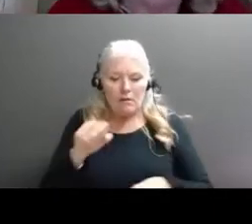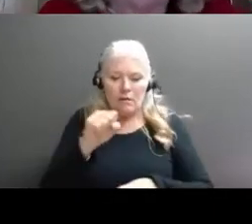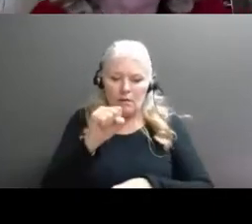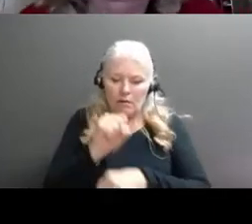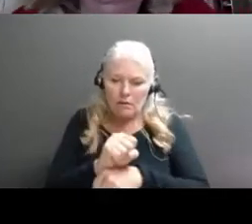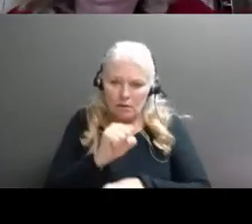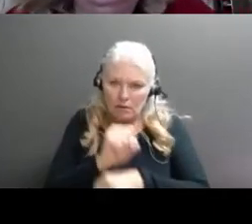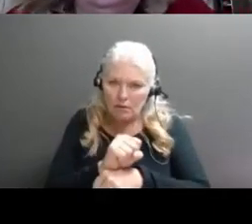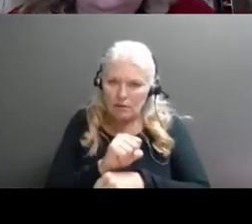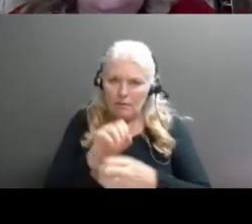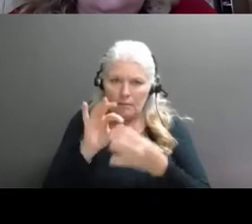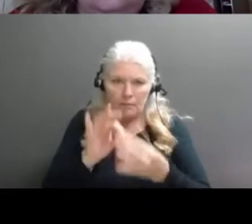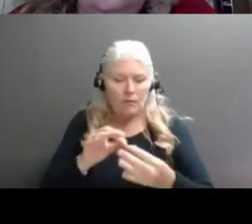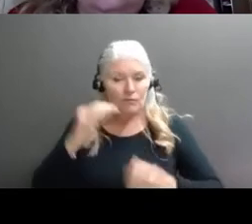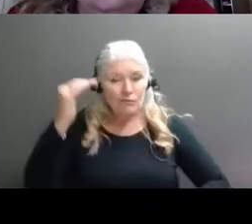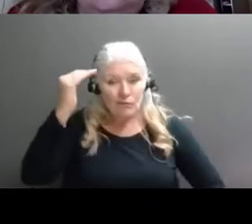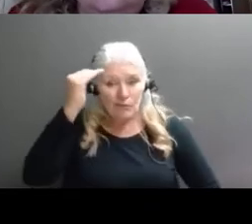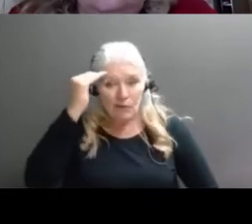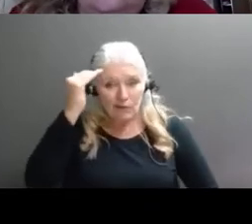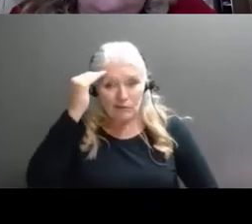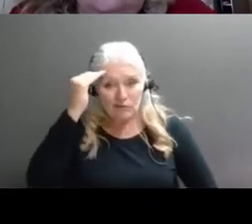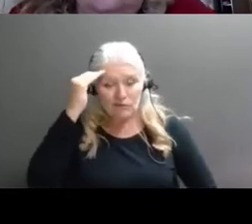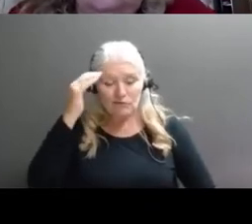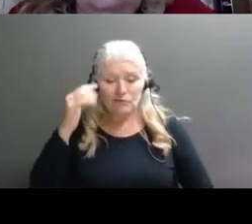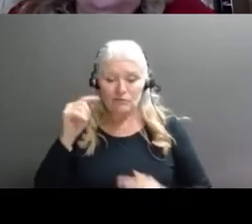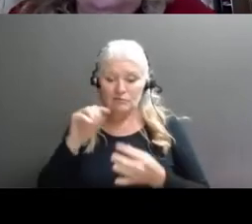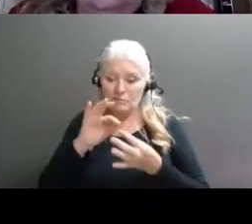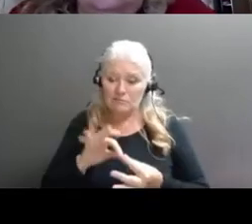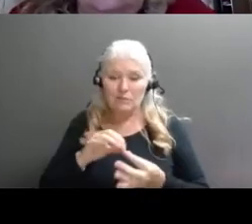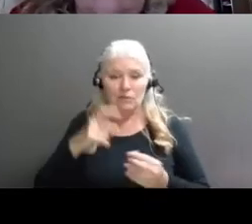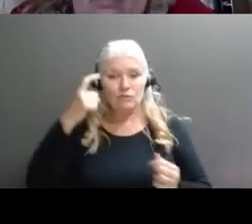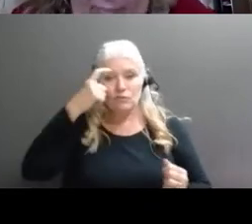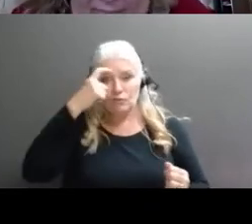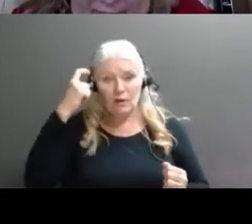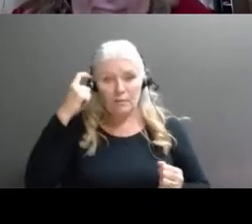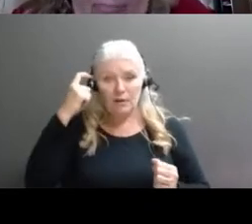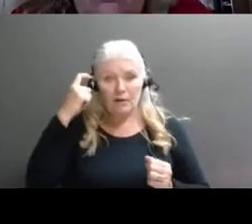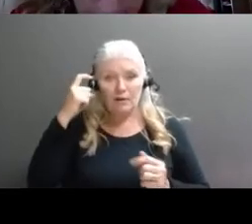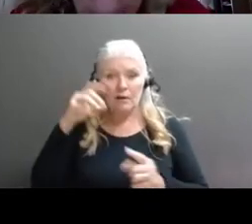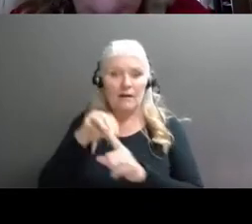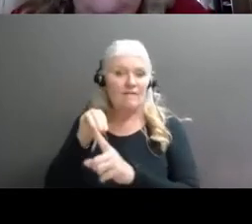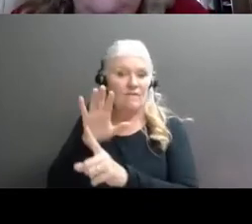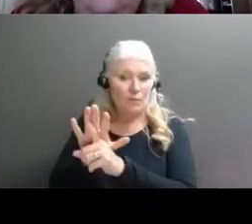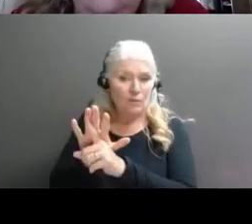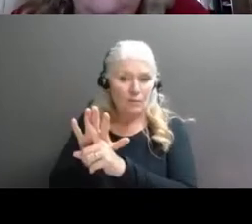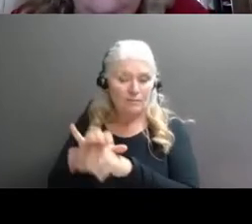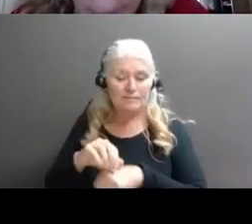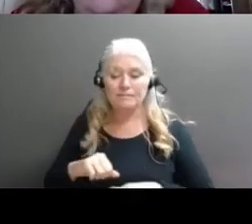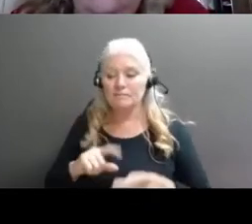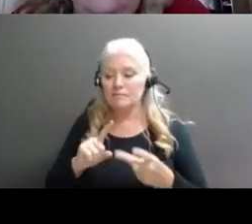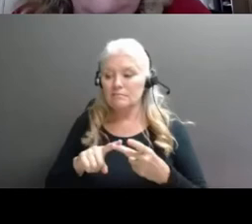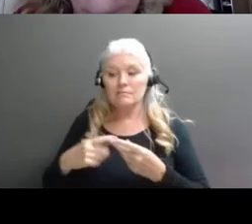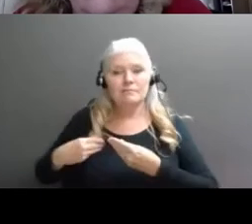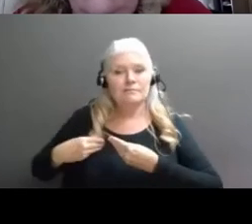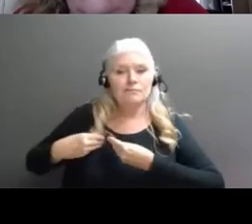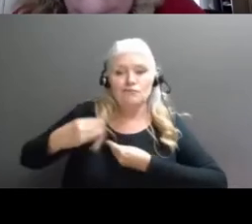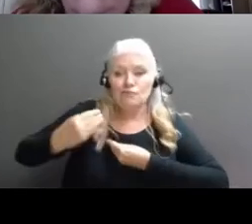we need to know around the trauma informed and around through the generations.